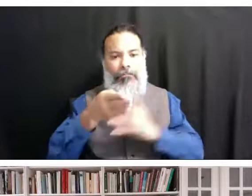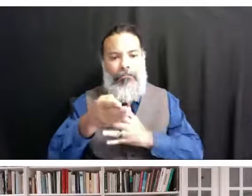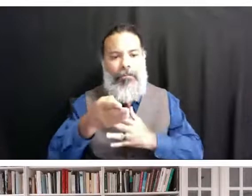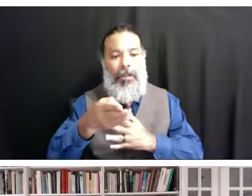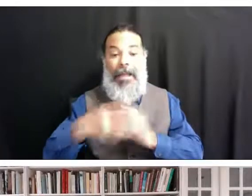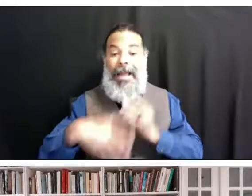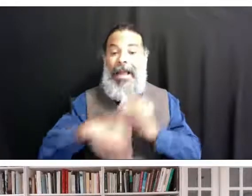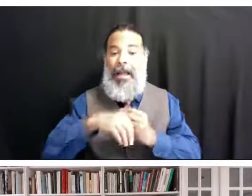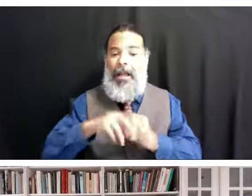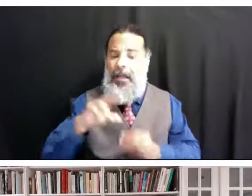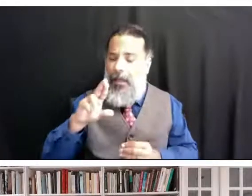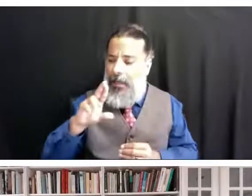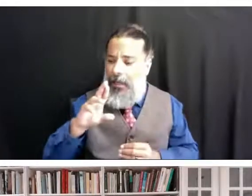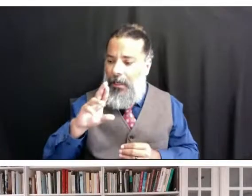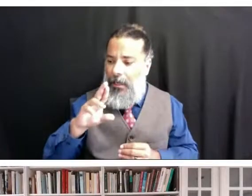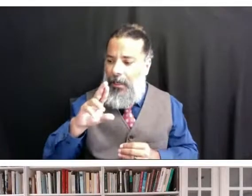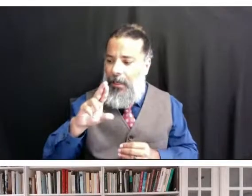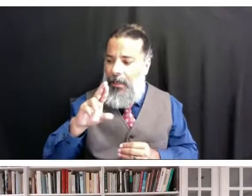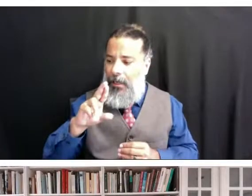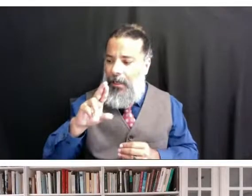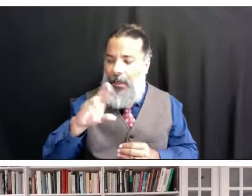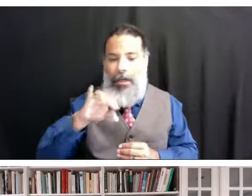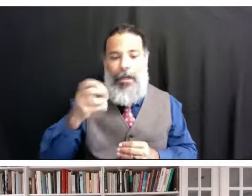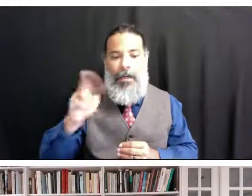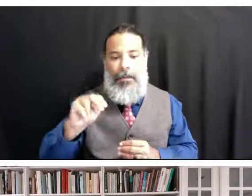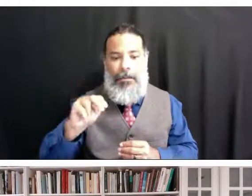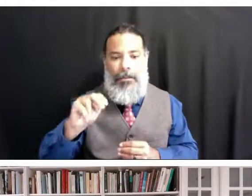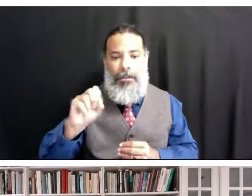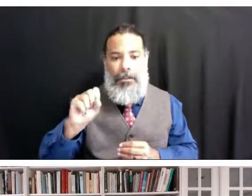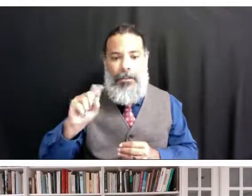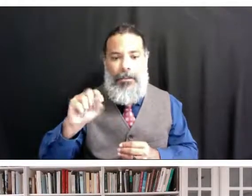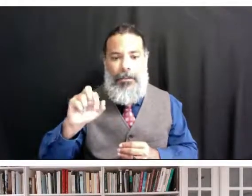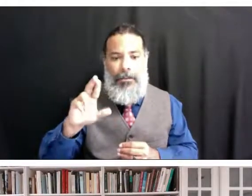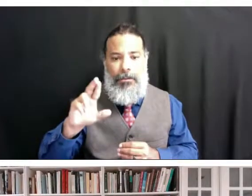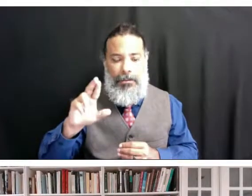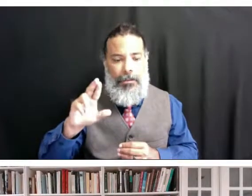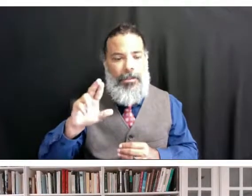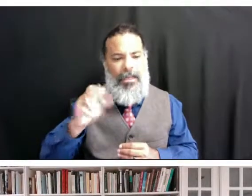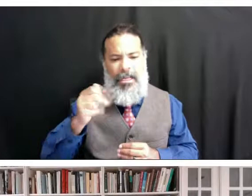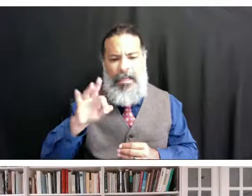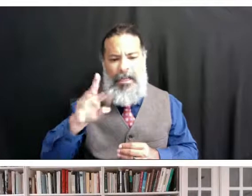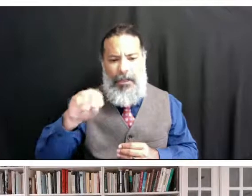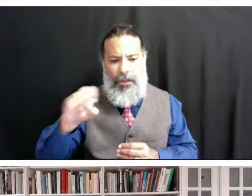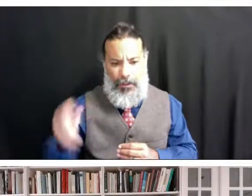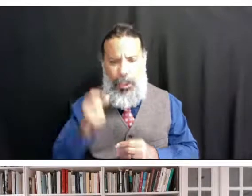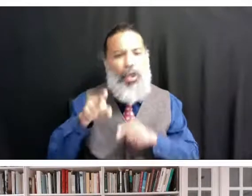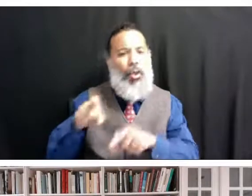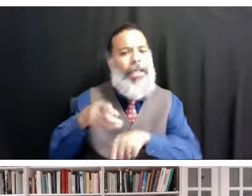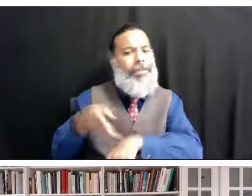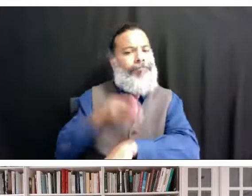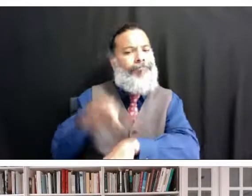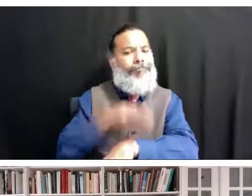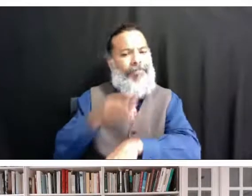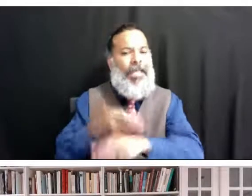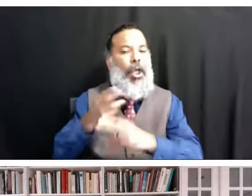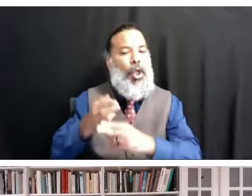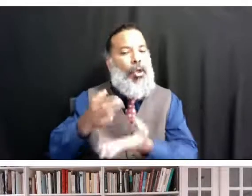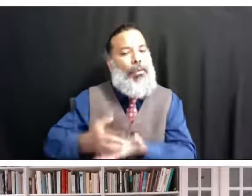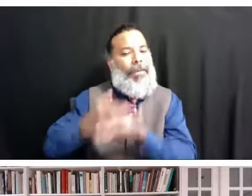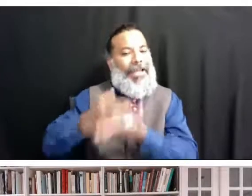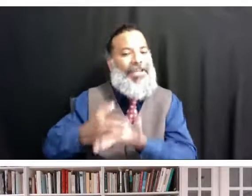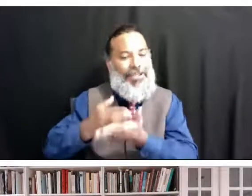by John Scarf in 1930 in his rehabilitation, as he called it,